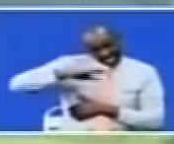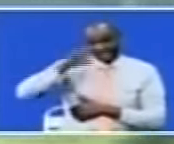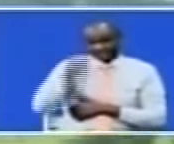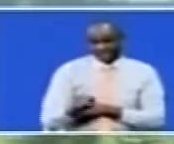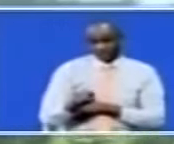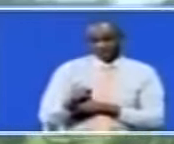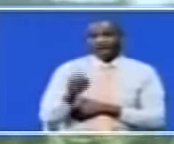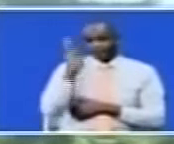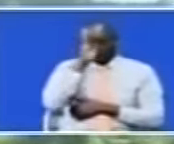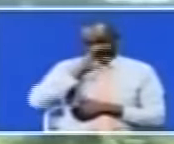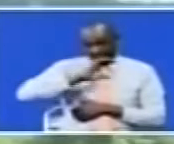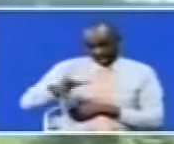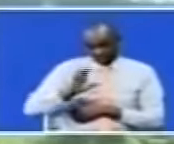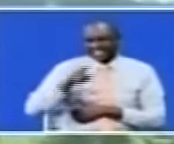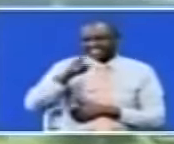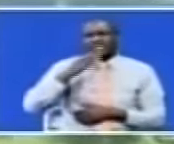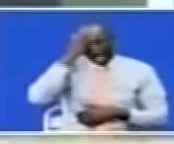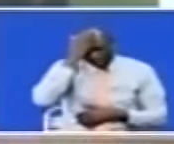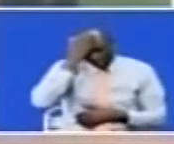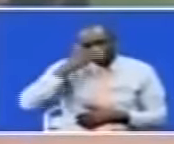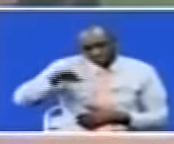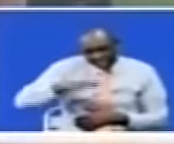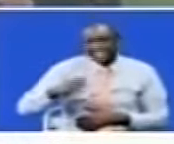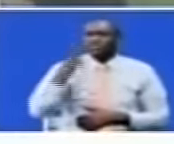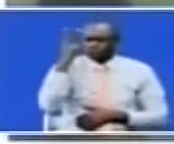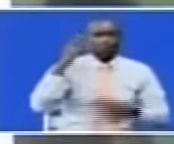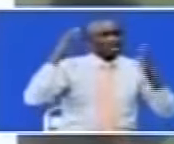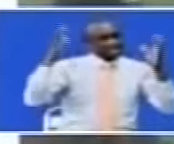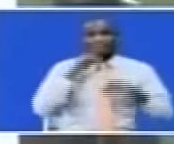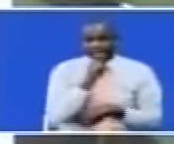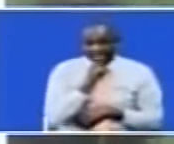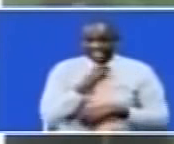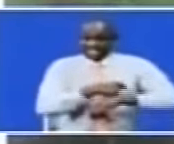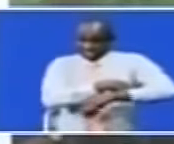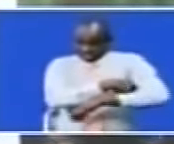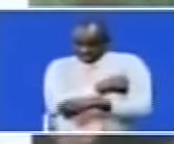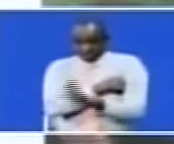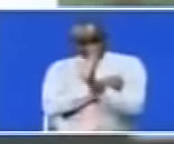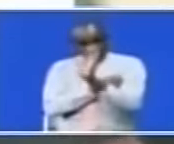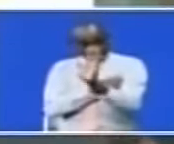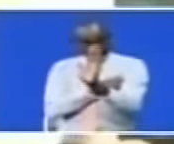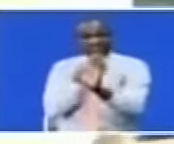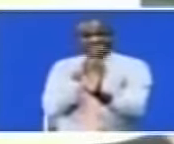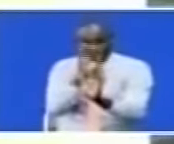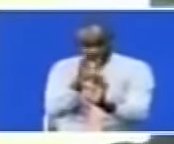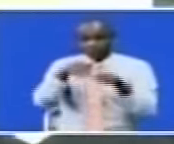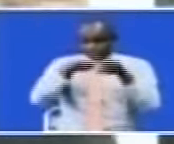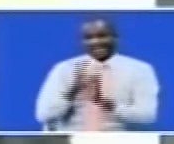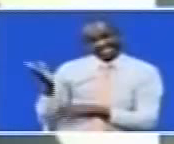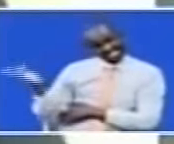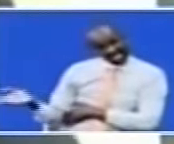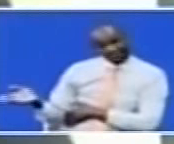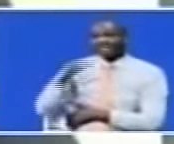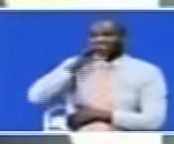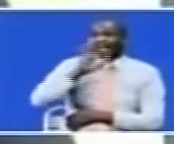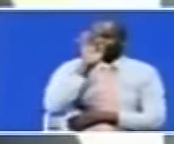Bungoma County, a humble place but home to two great men, the paramount chief Joseph Peter Sudi, who was buried here, and